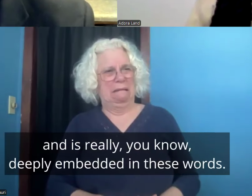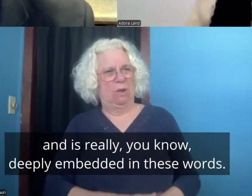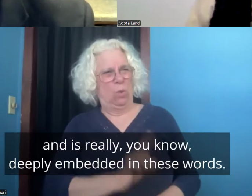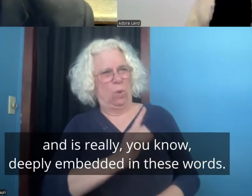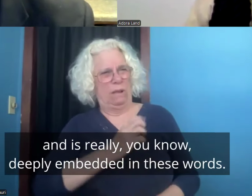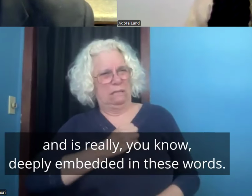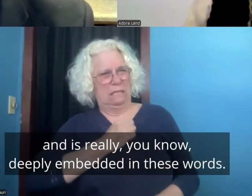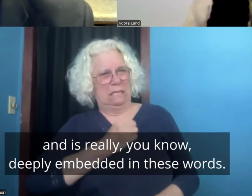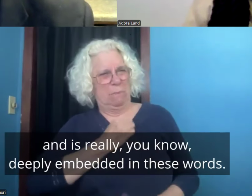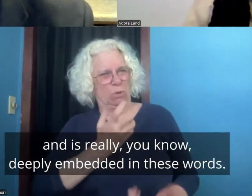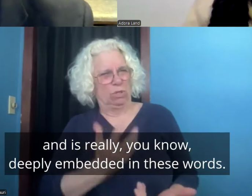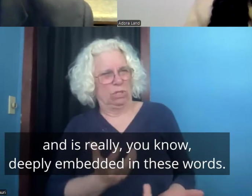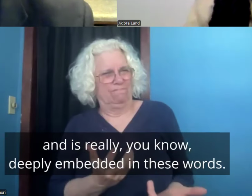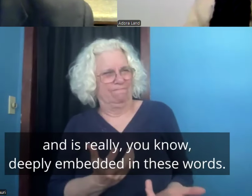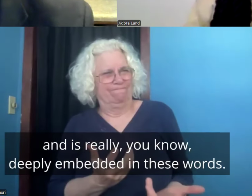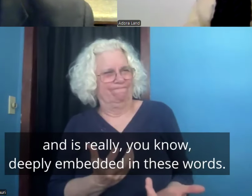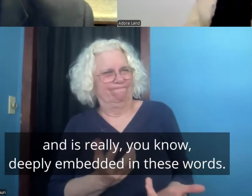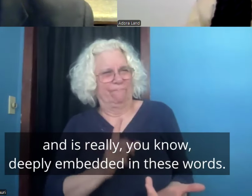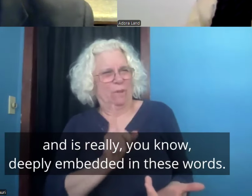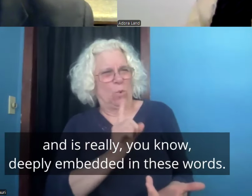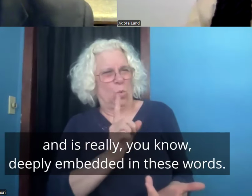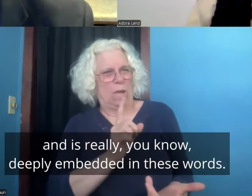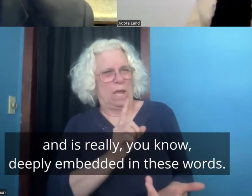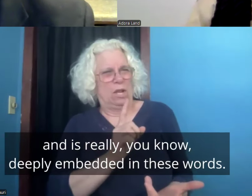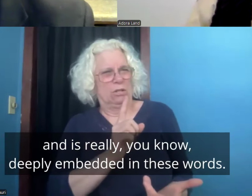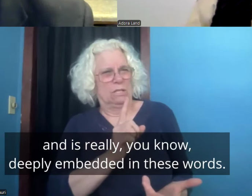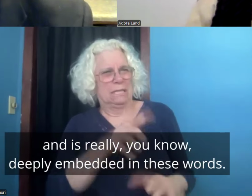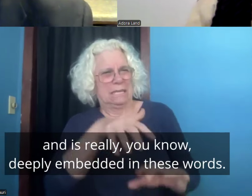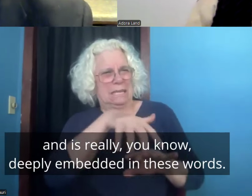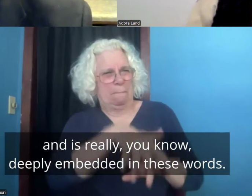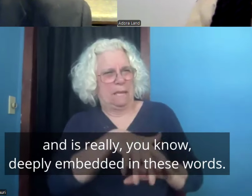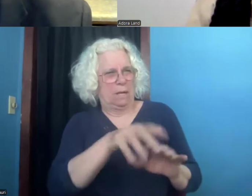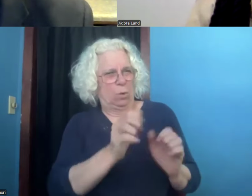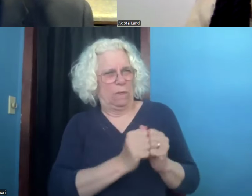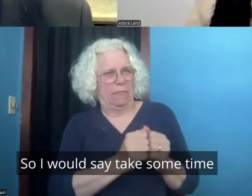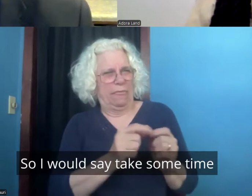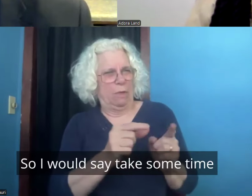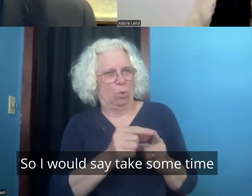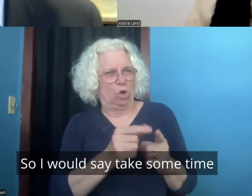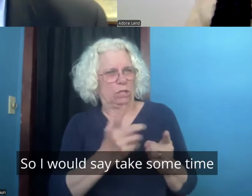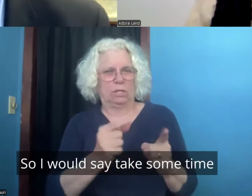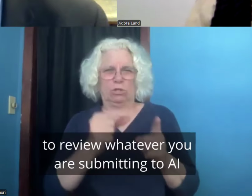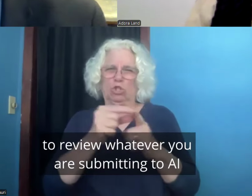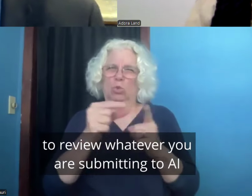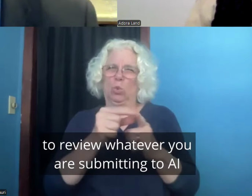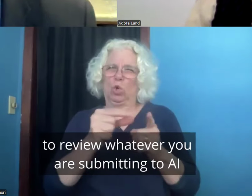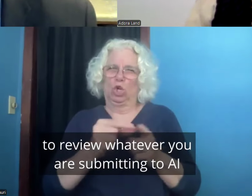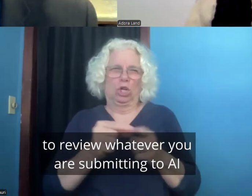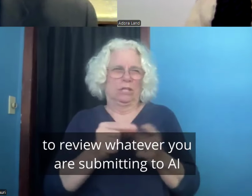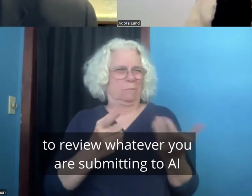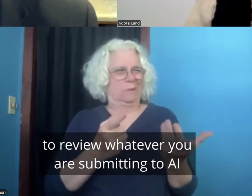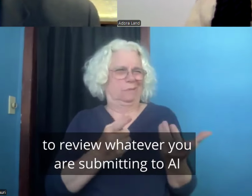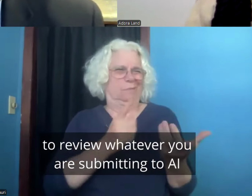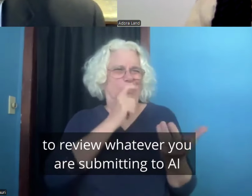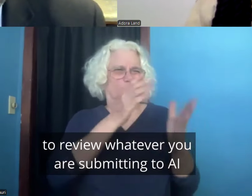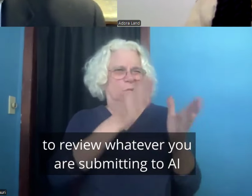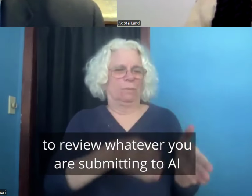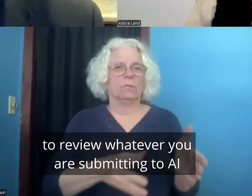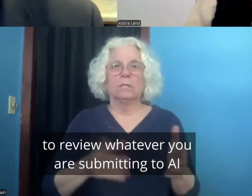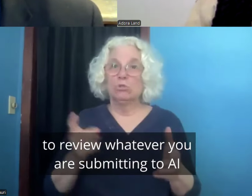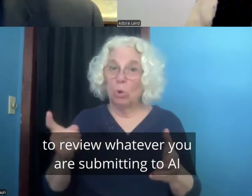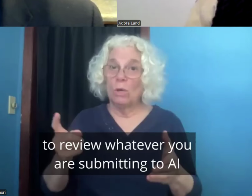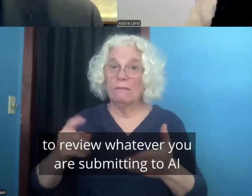emotions and is really deeply embedded in these words. So I would say take some time to review whatever you are